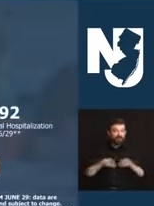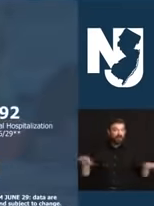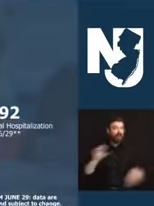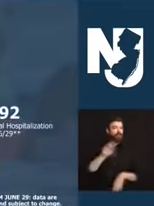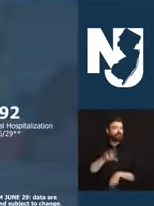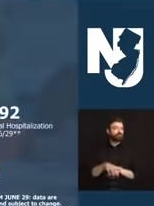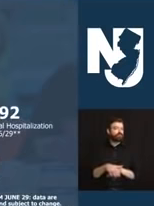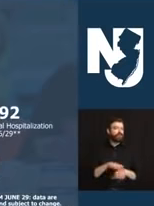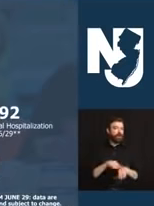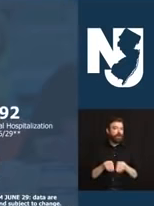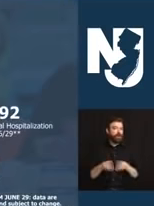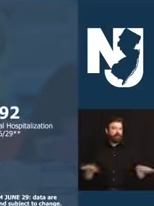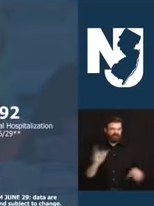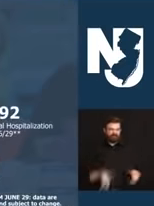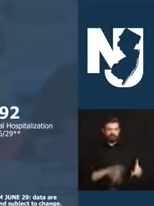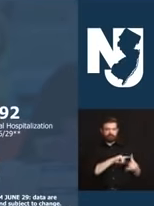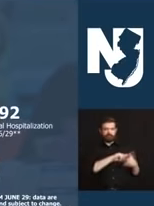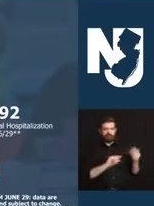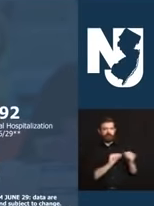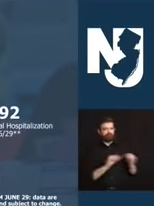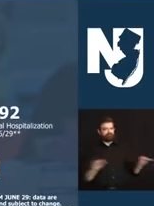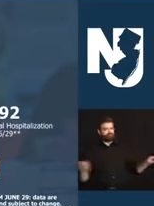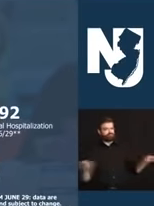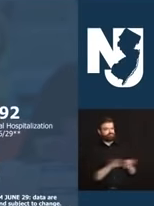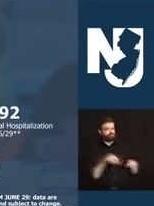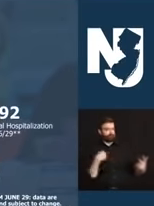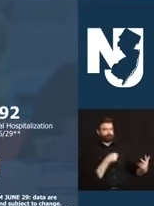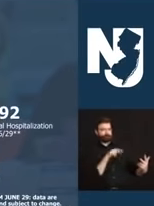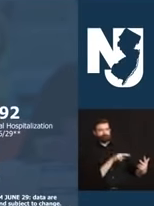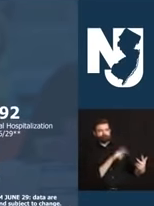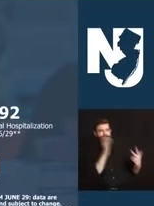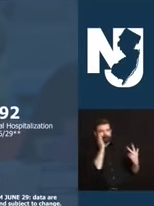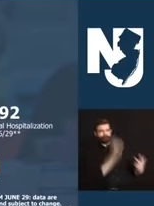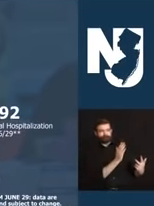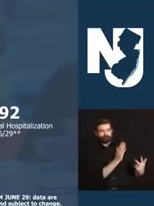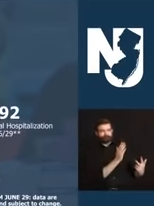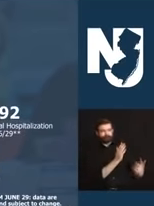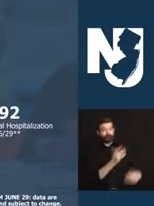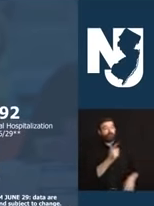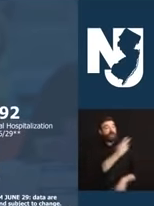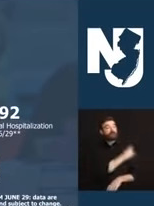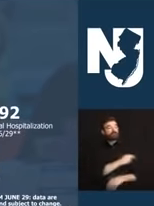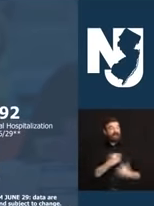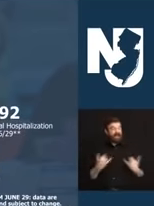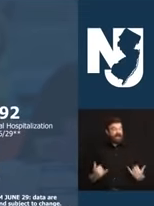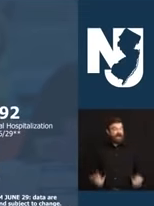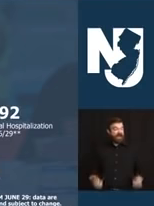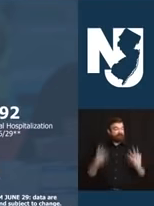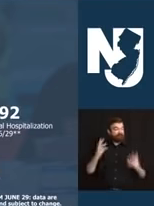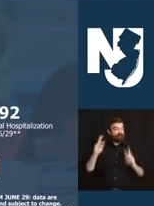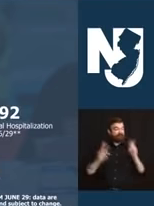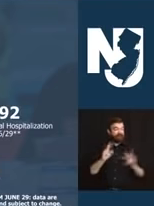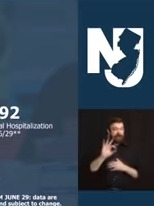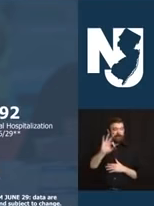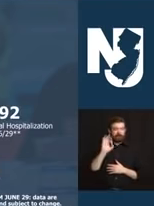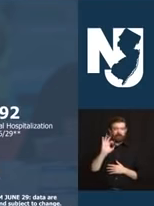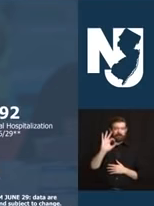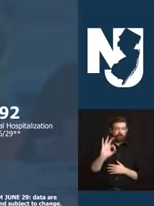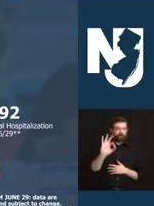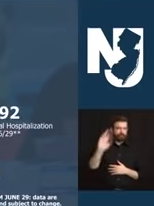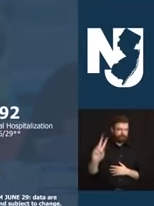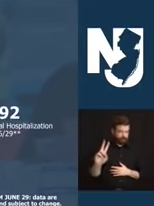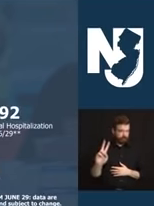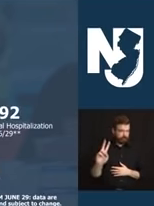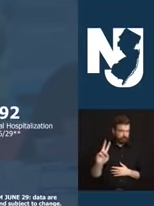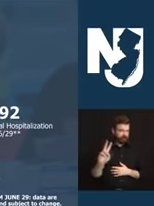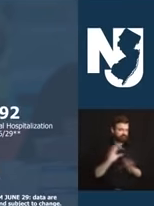move to our hospitals, as of last night's report, there were 992 folks hospitalized for